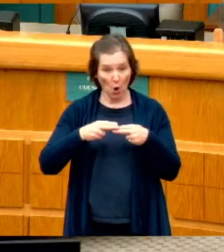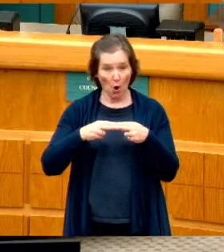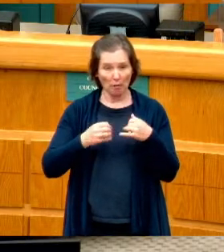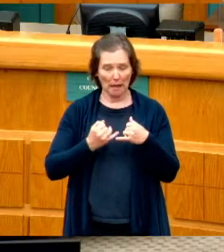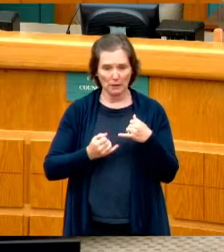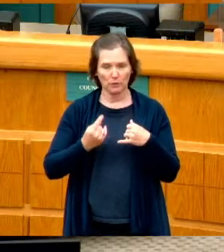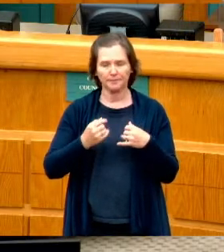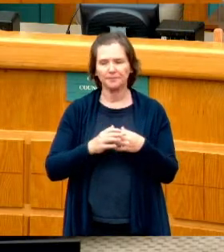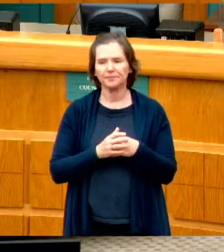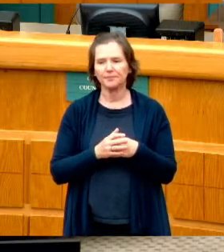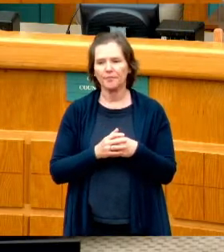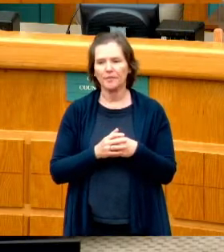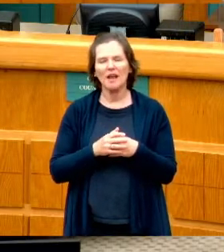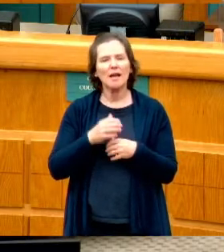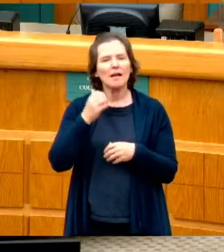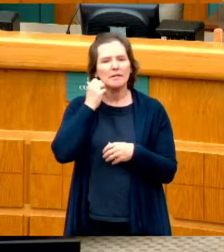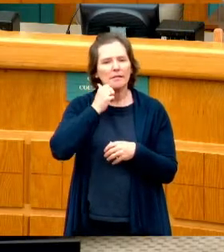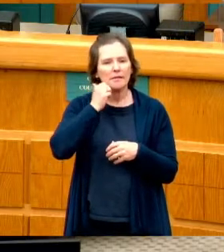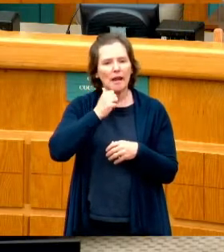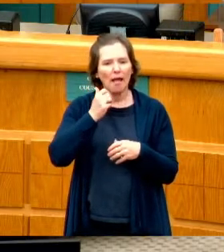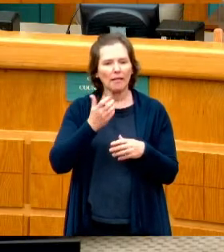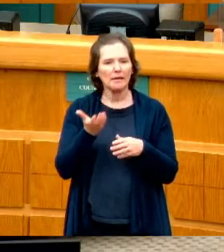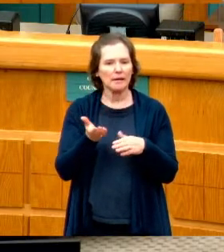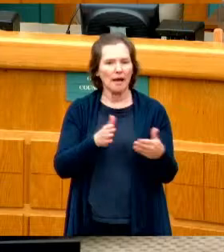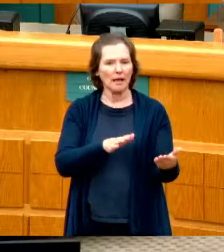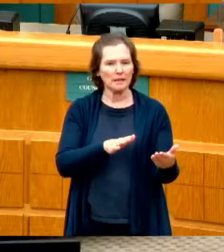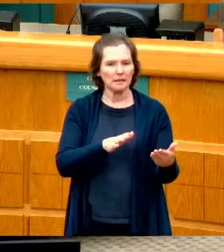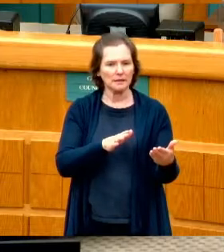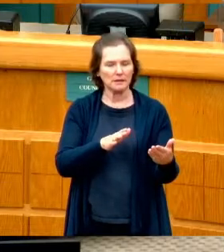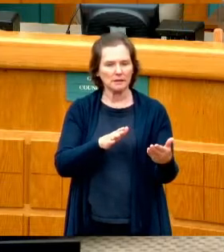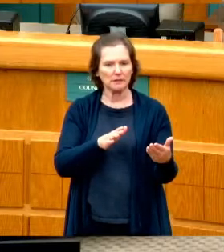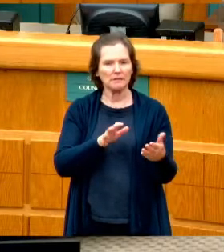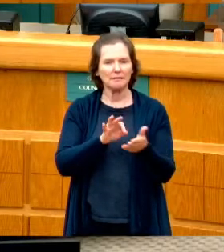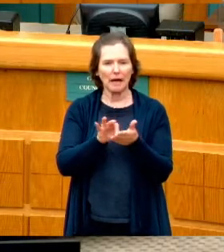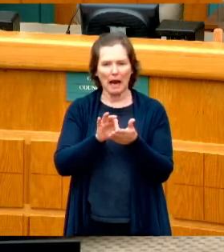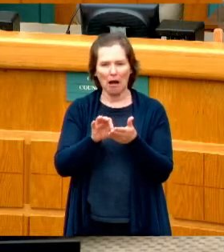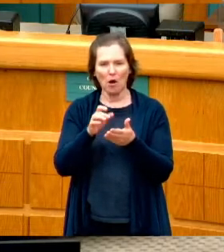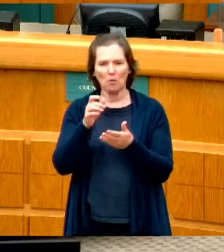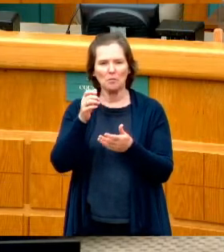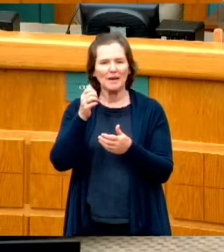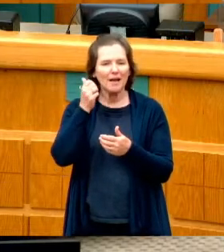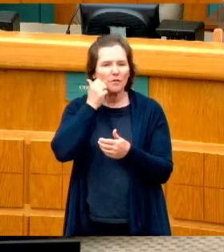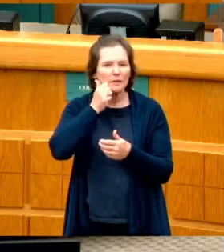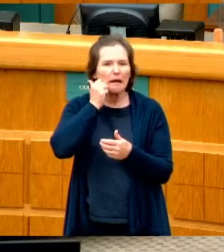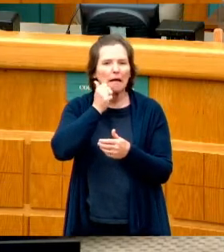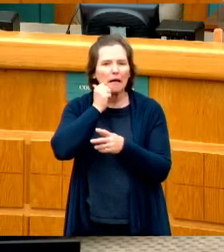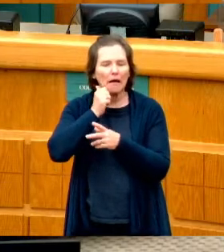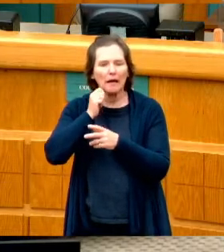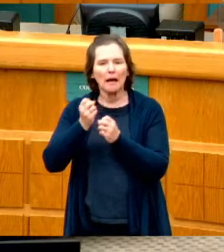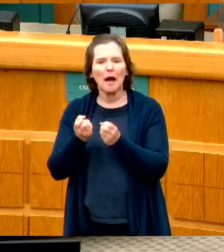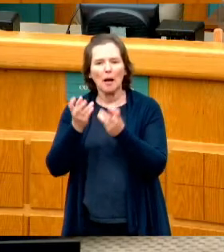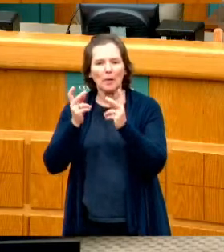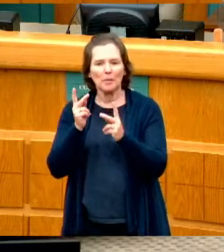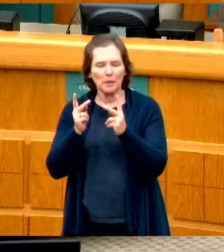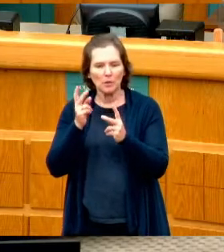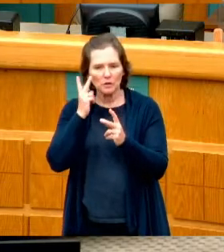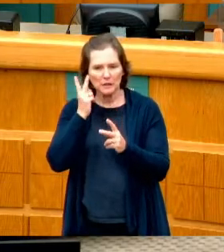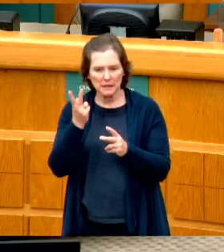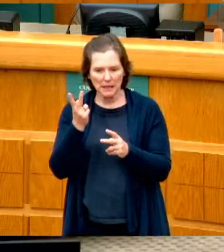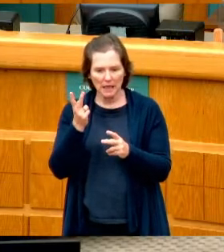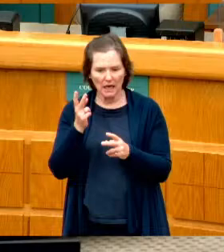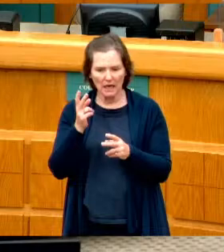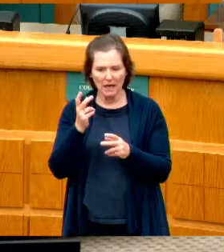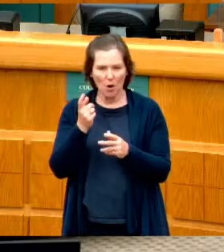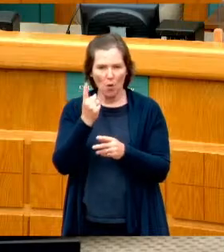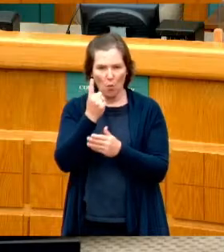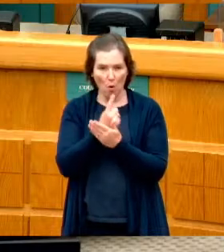daily COVID-19 fatalities. If you look at last week, and that's the week of February 24th, through March